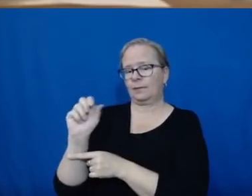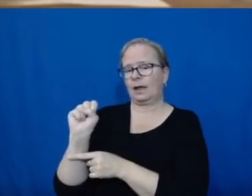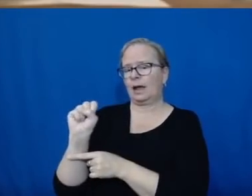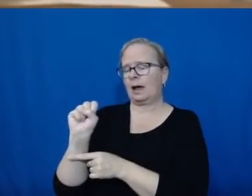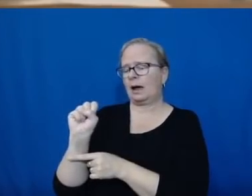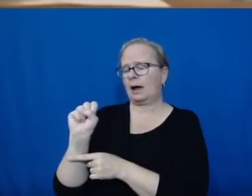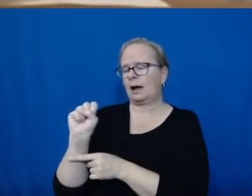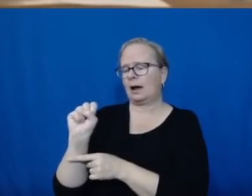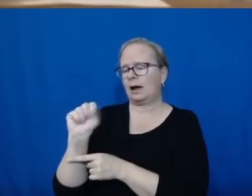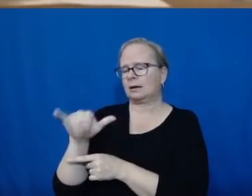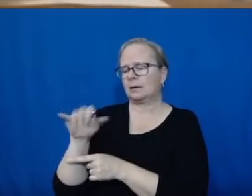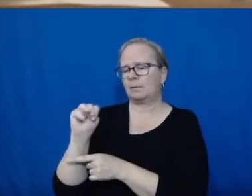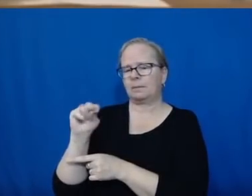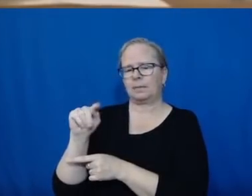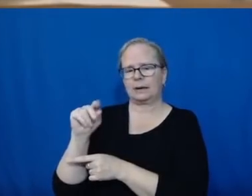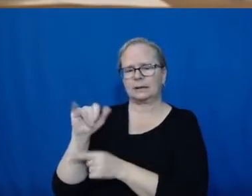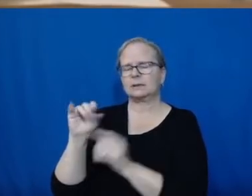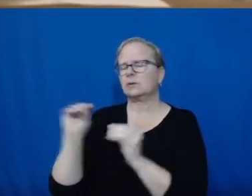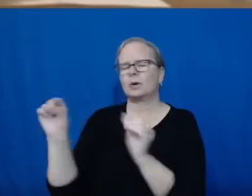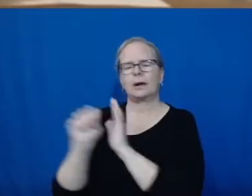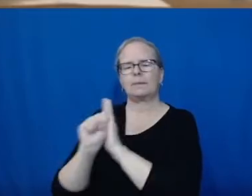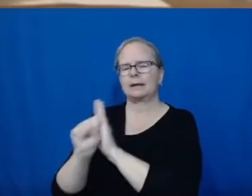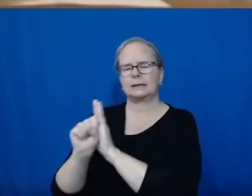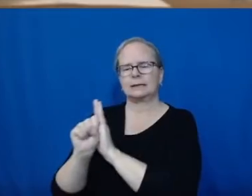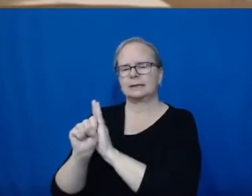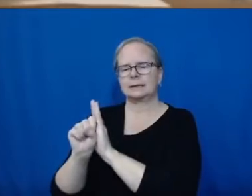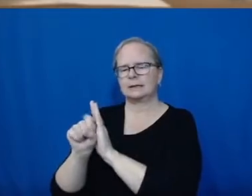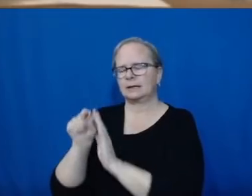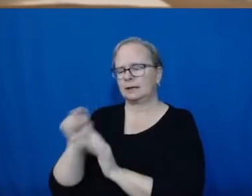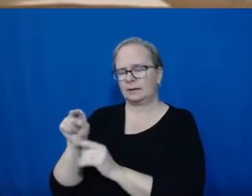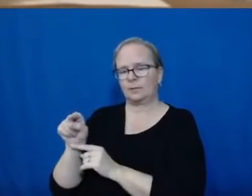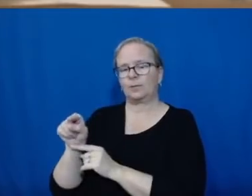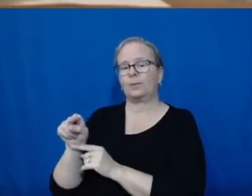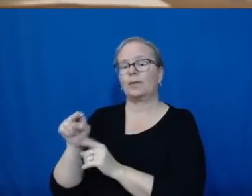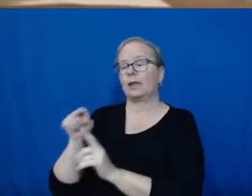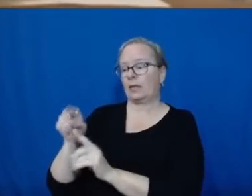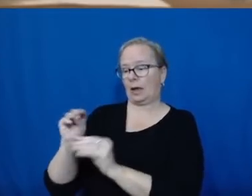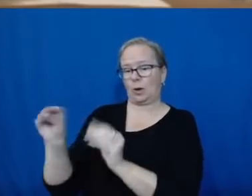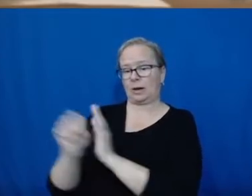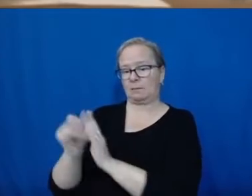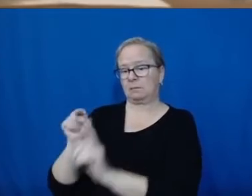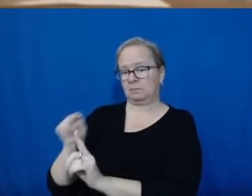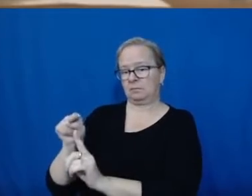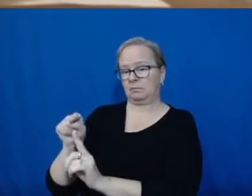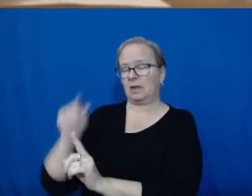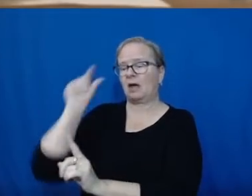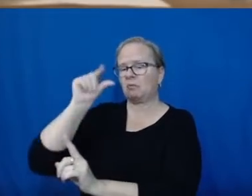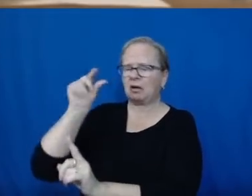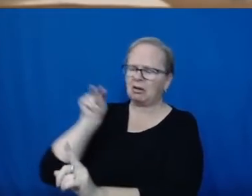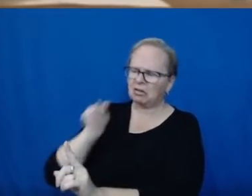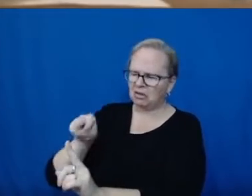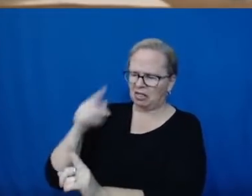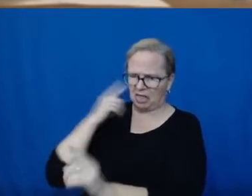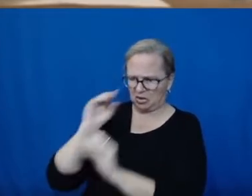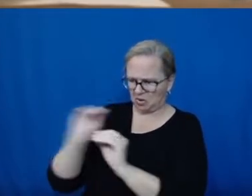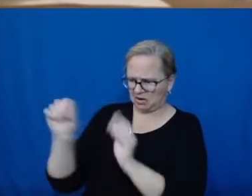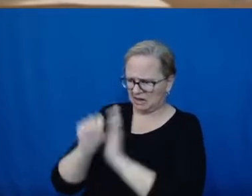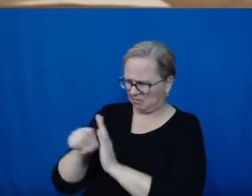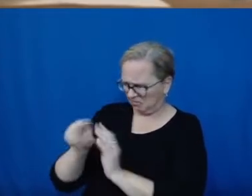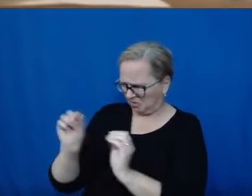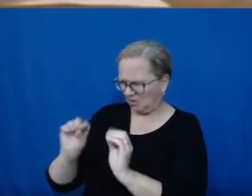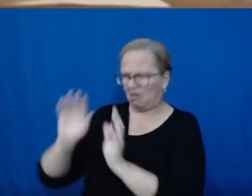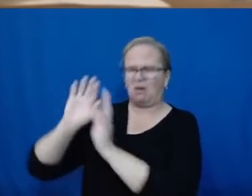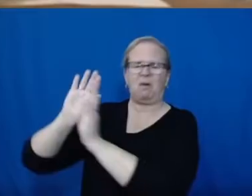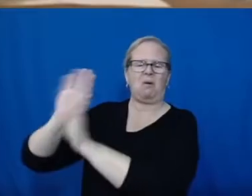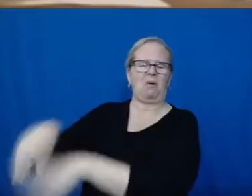this point, the government and public health in general has been very loath to recognize the role of asymptomatic and